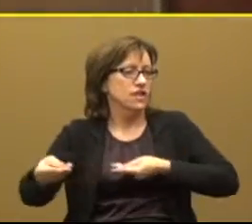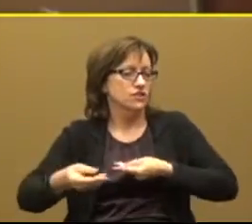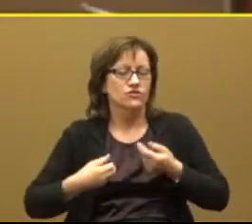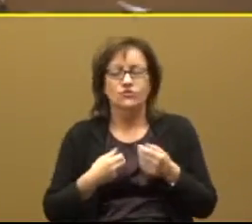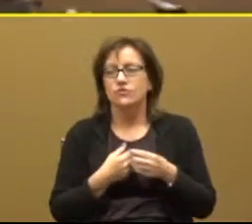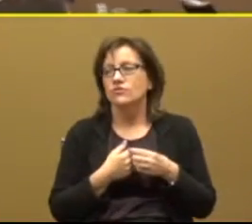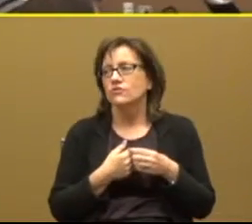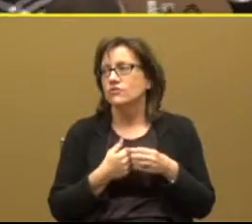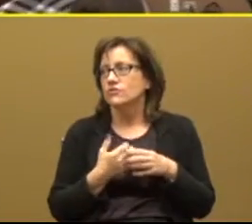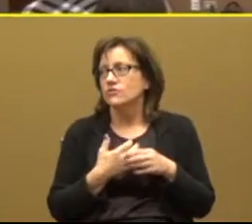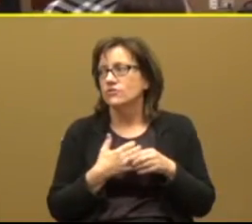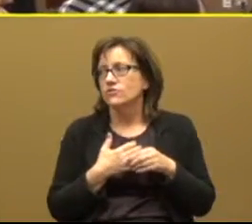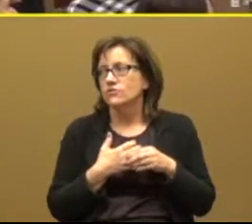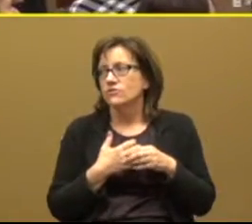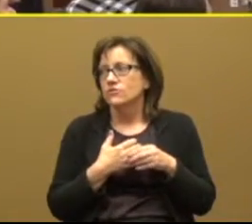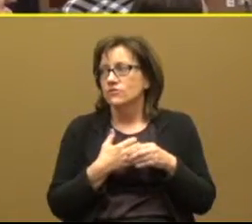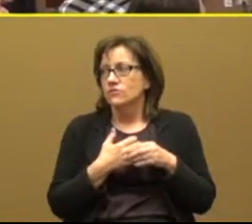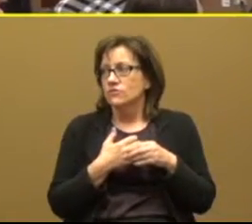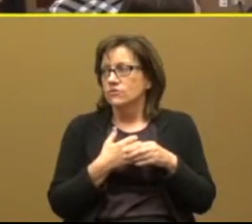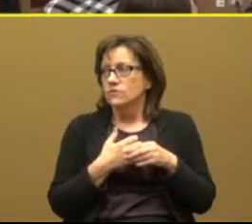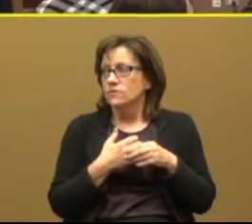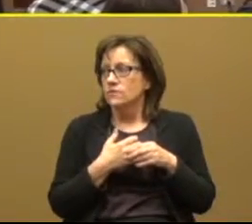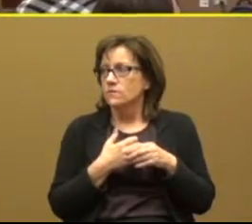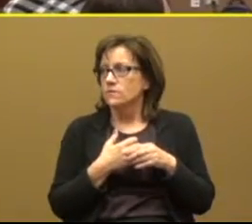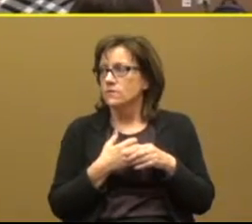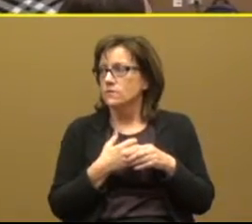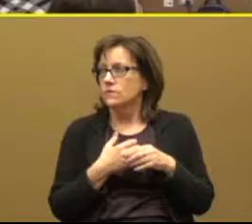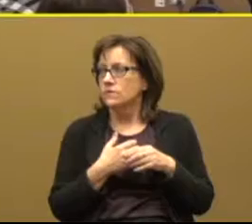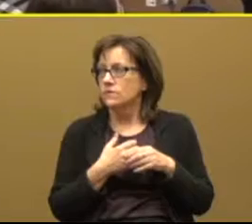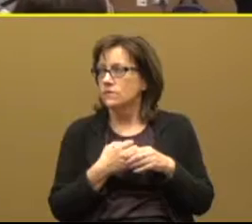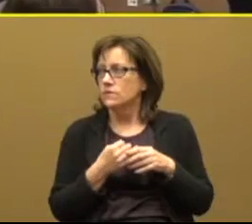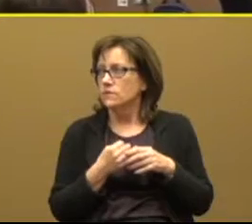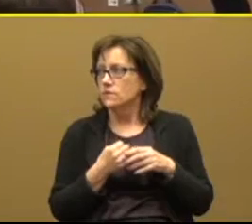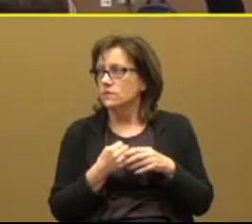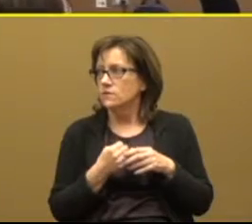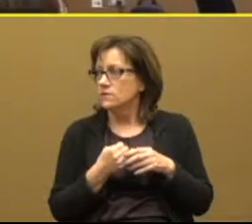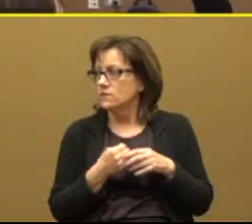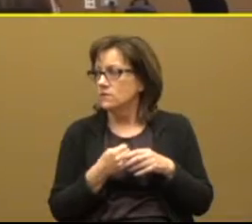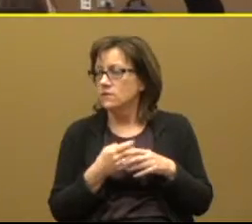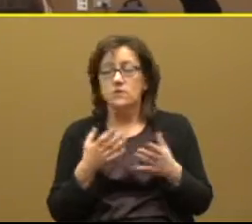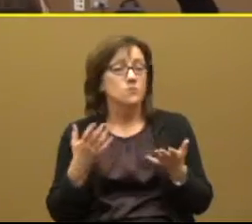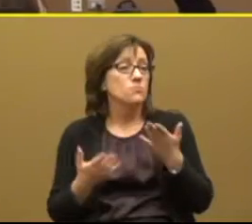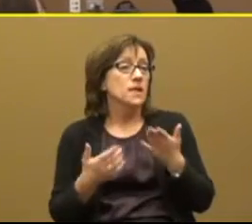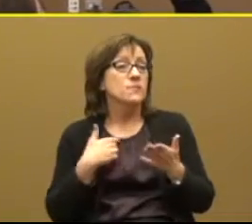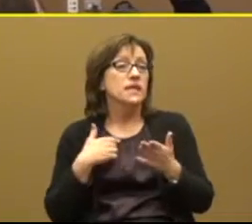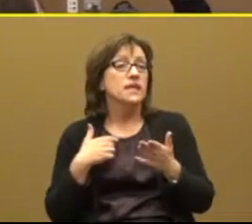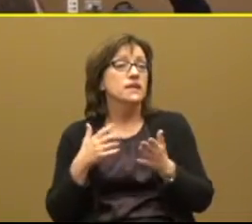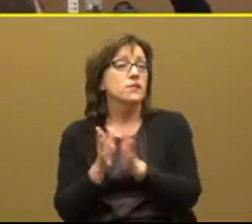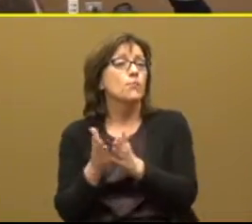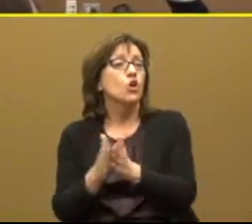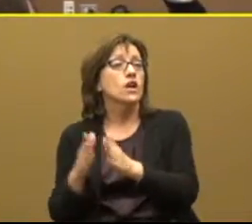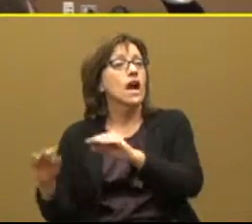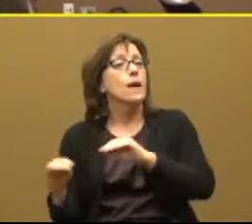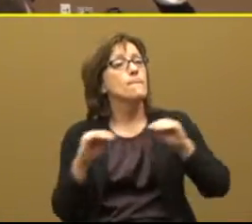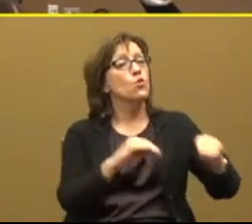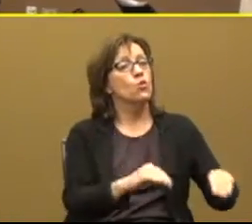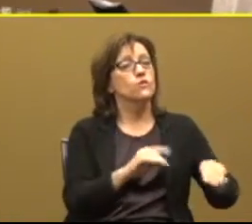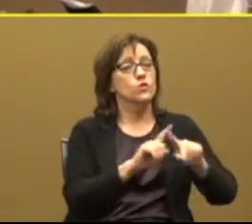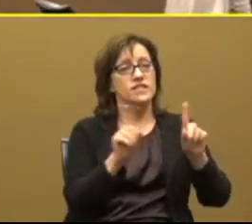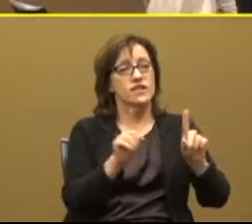then I'm possibly going to go ahead and move the book to a different location. I